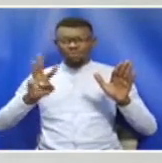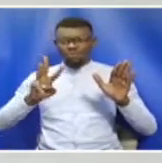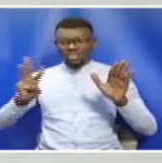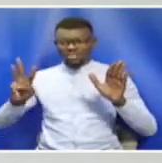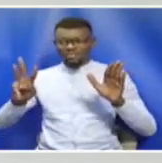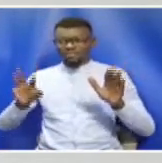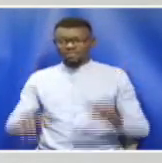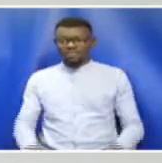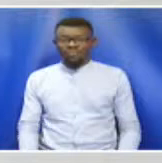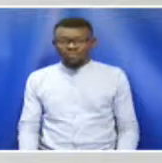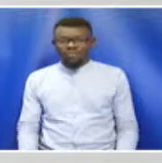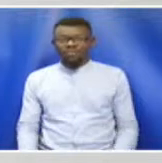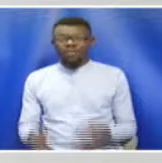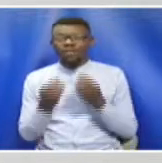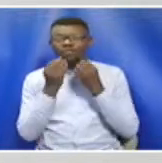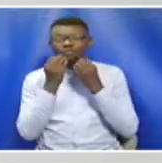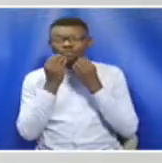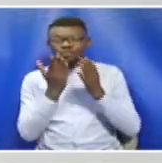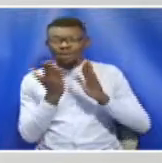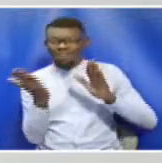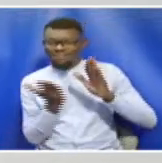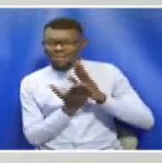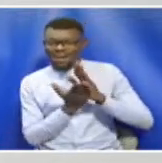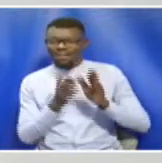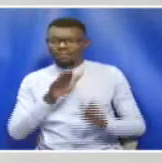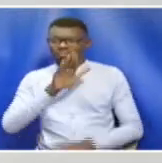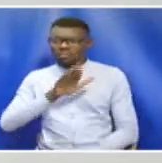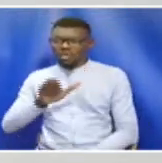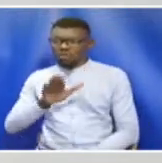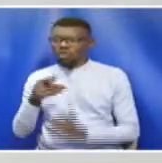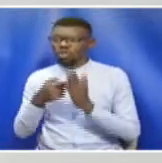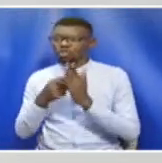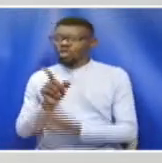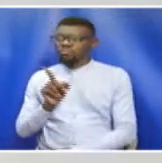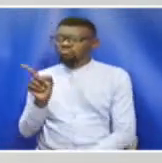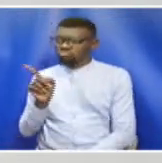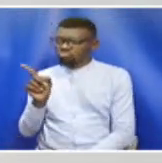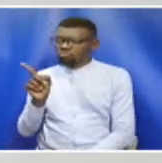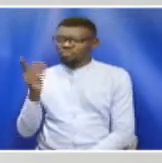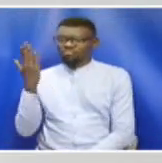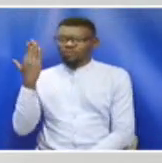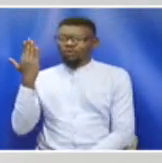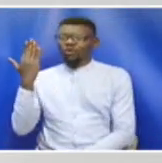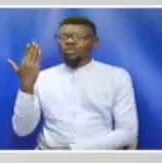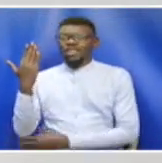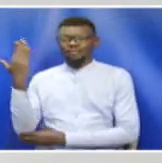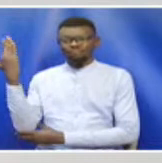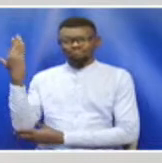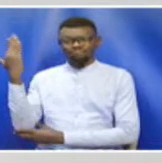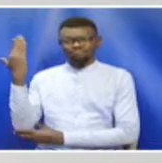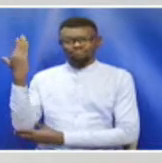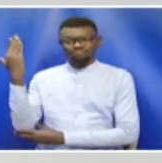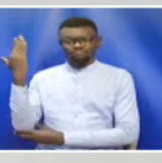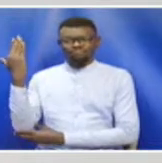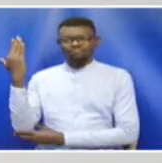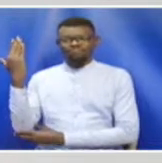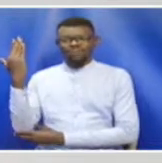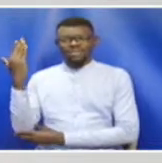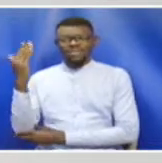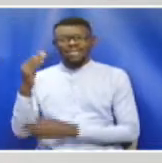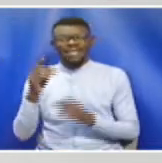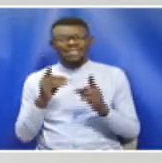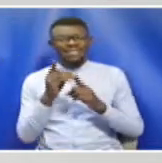to Hansard records from Parliament, George Morara made his maiden speech as MP Mugirango West